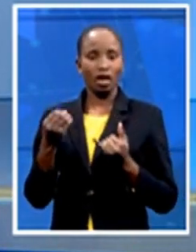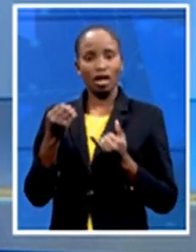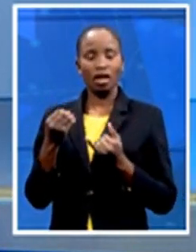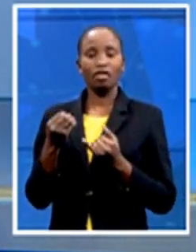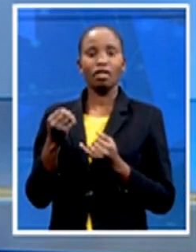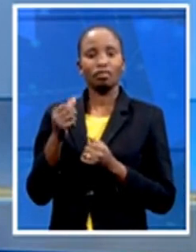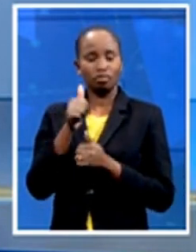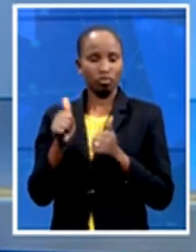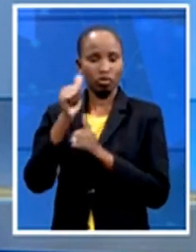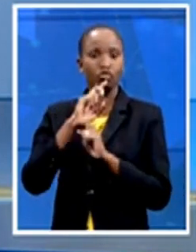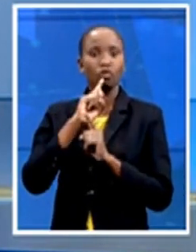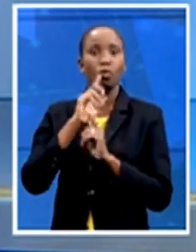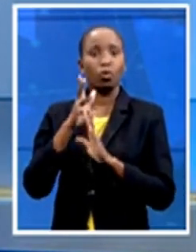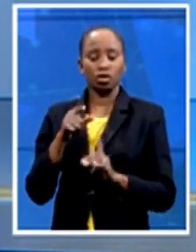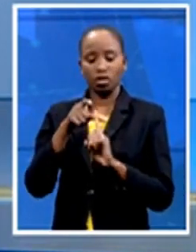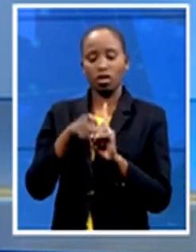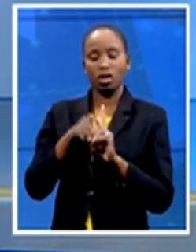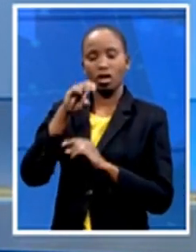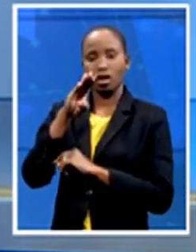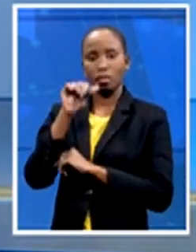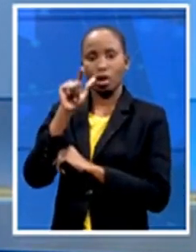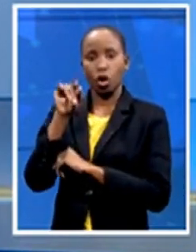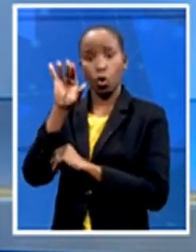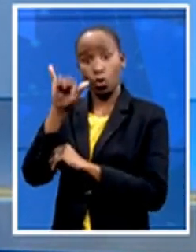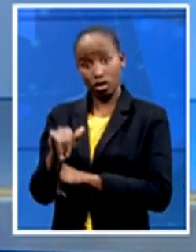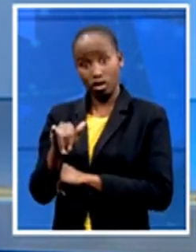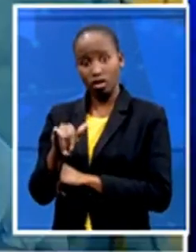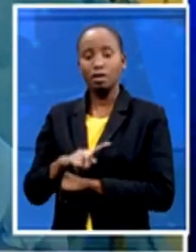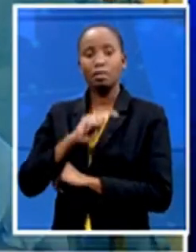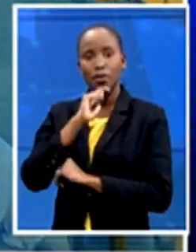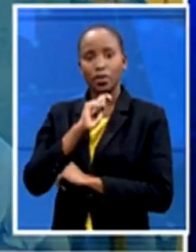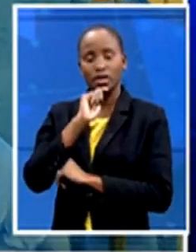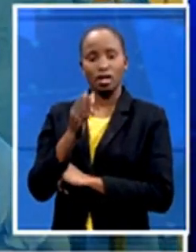Lula Custance. A very good morning to you, Pimani. What's happening where you are?